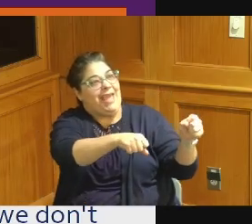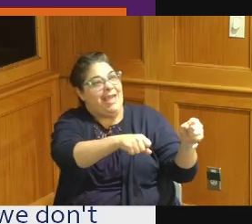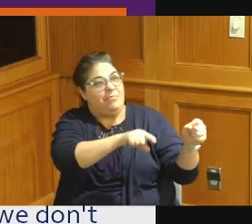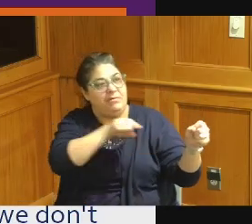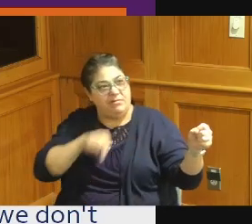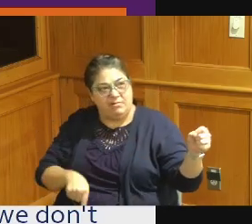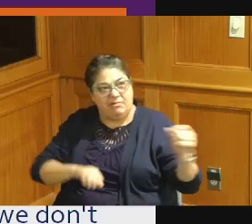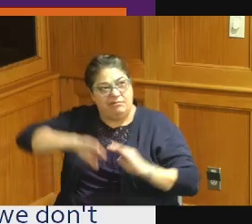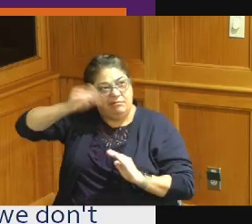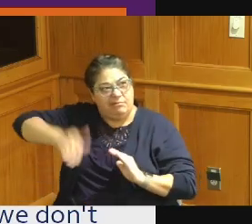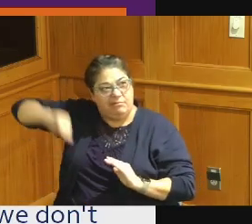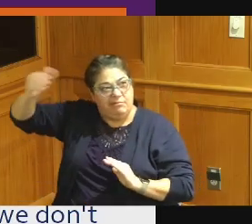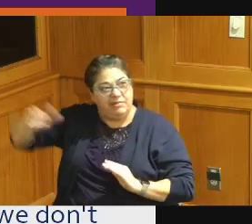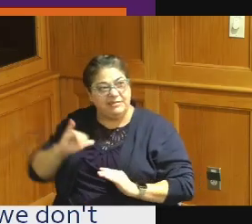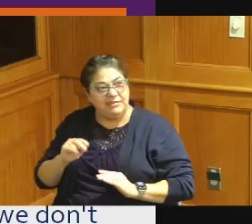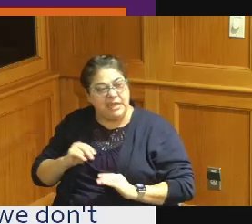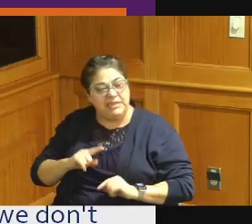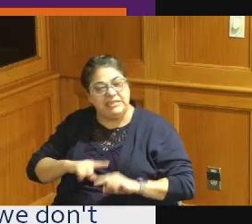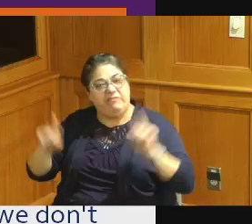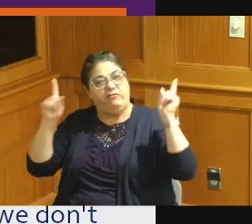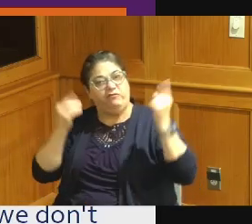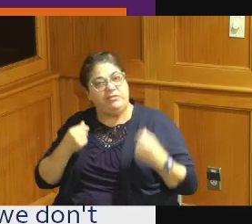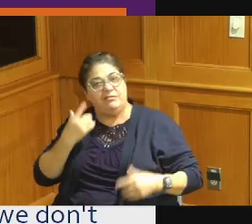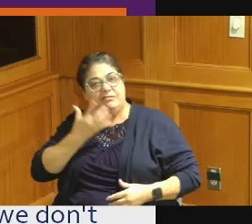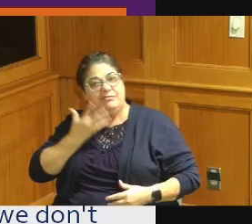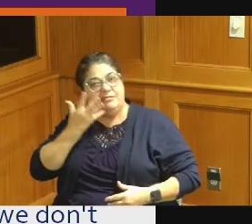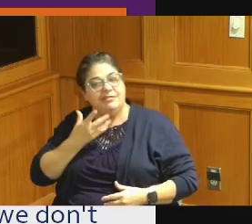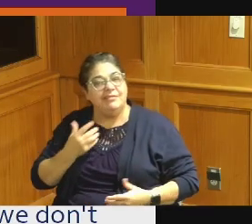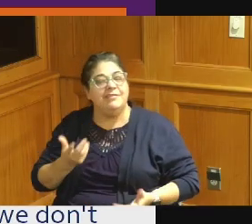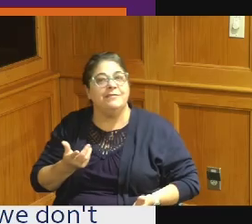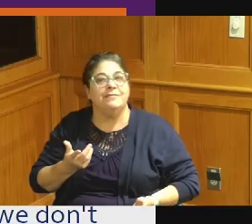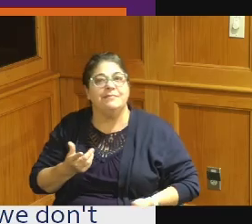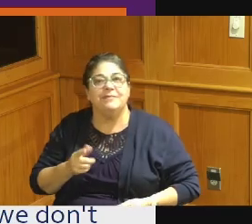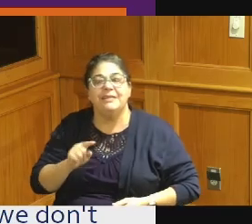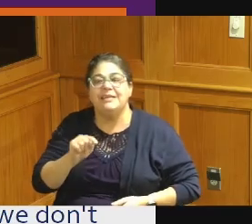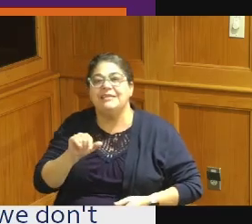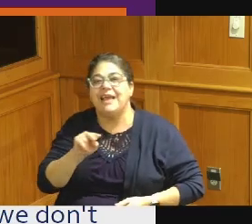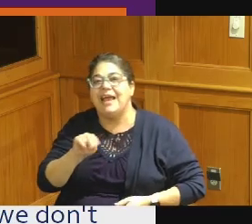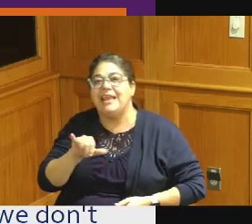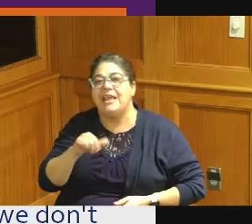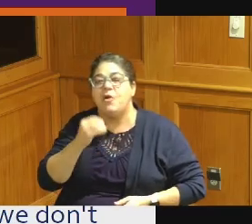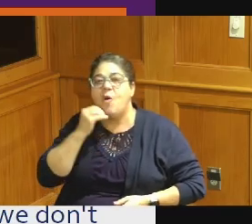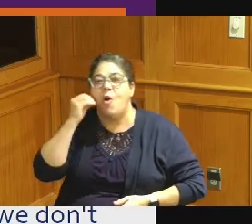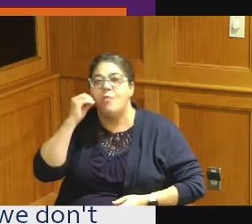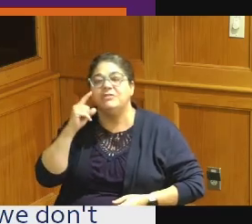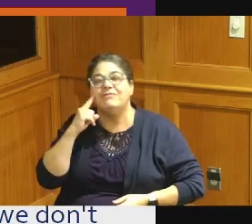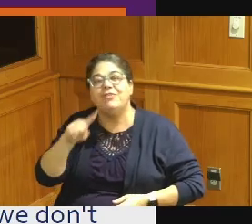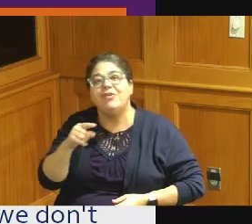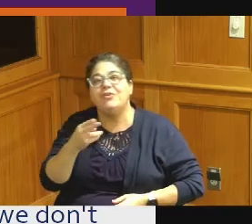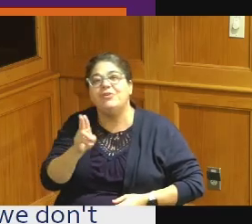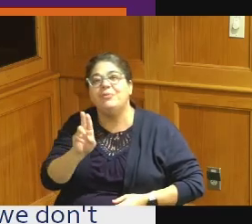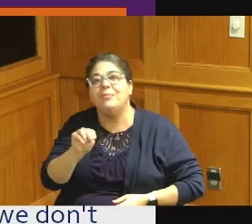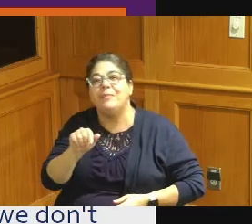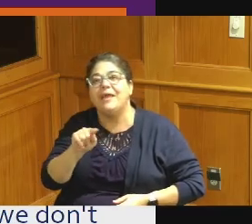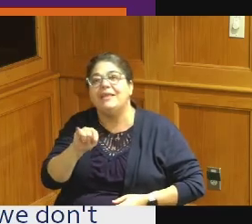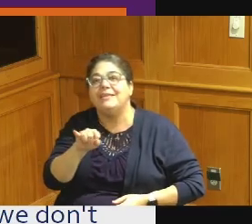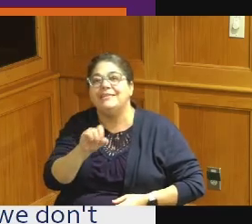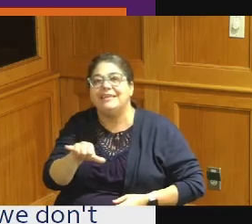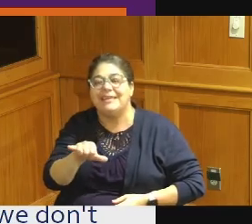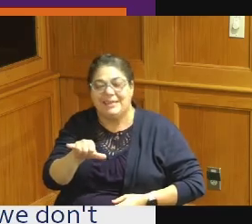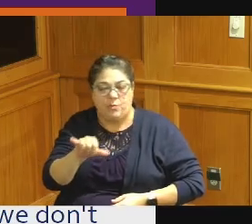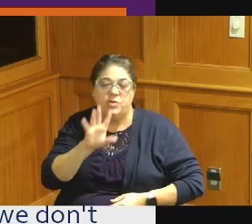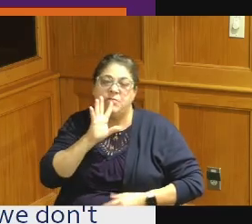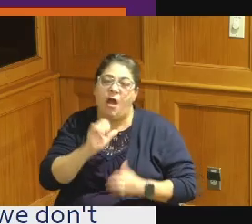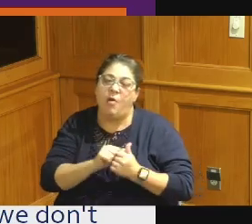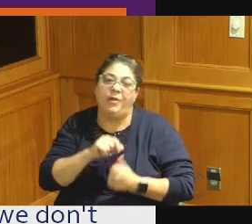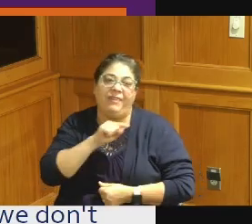And so, we have a project, and I think we've mentioned to you all with an organization called Tiny Homes for Humanity. We're really working hard with. We talk to them every